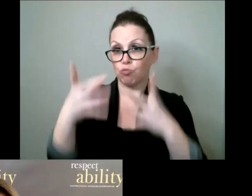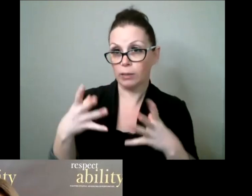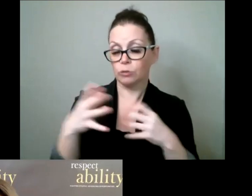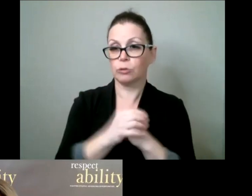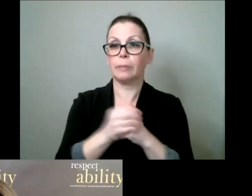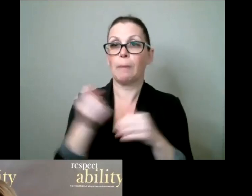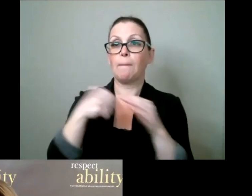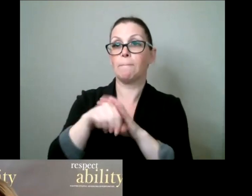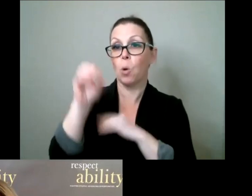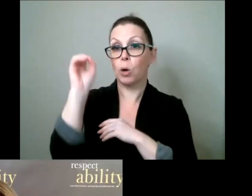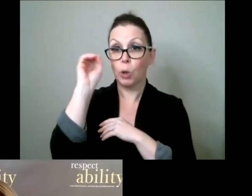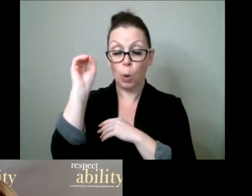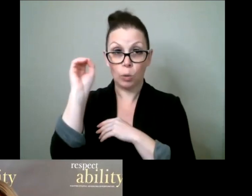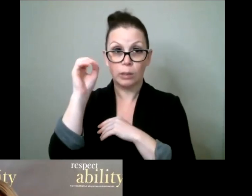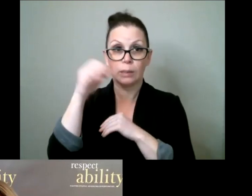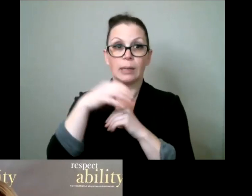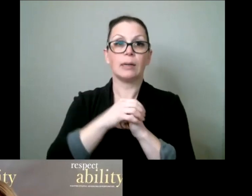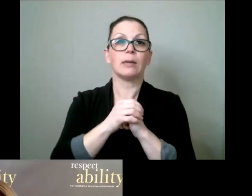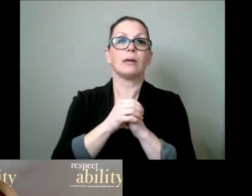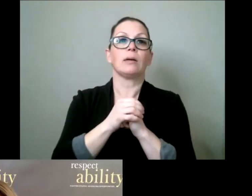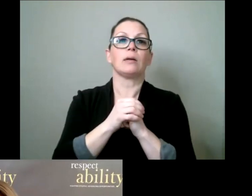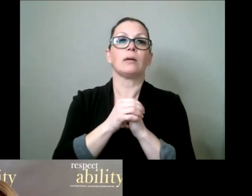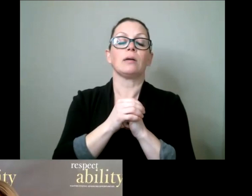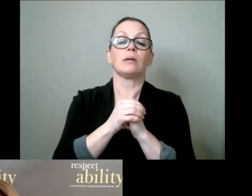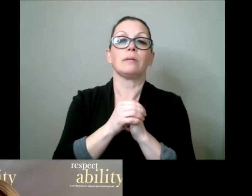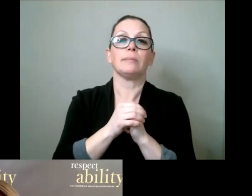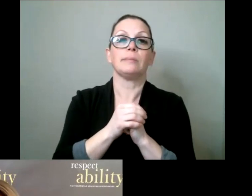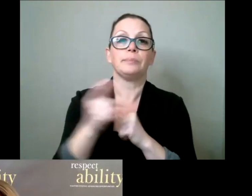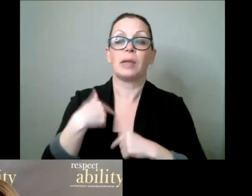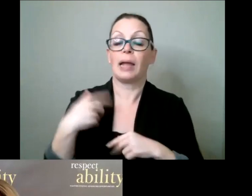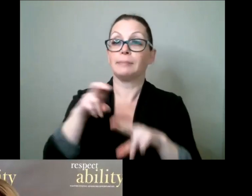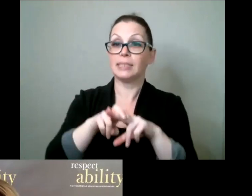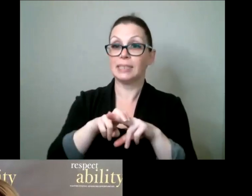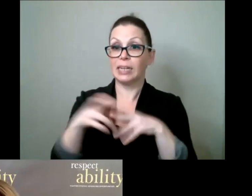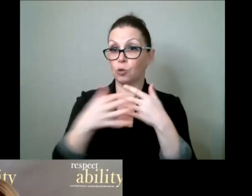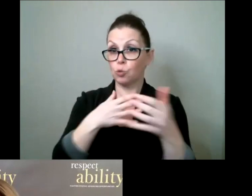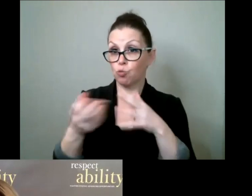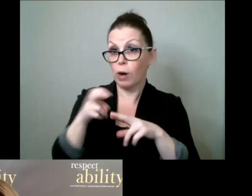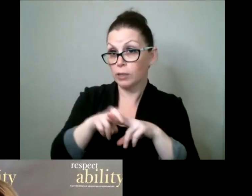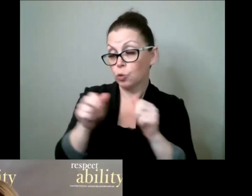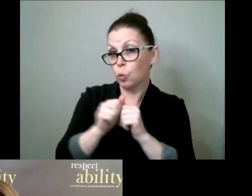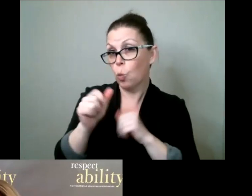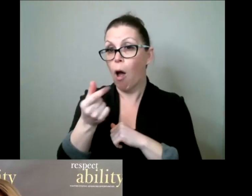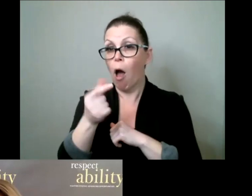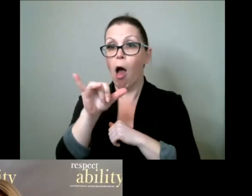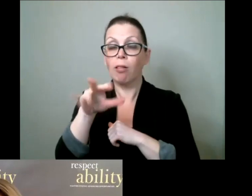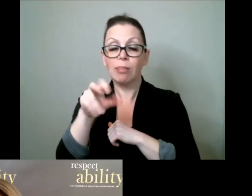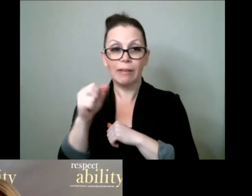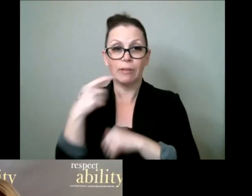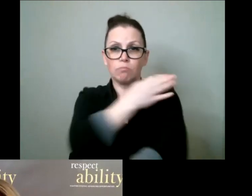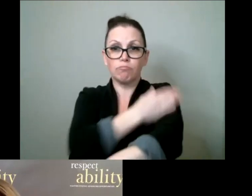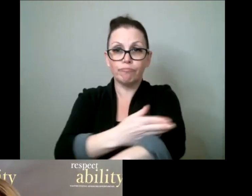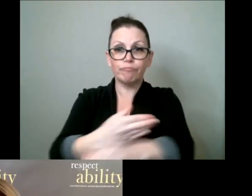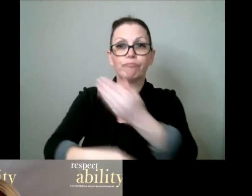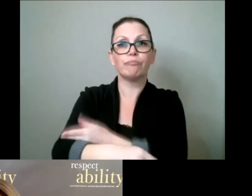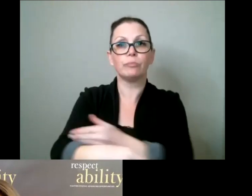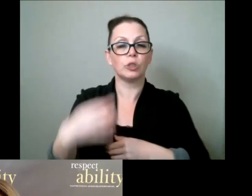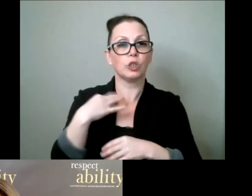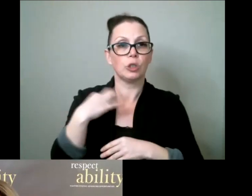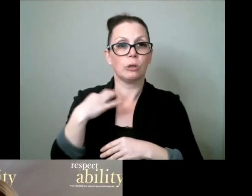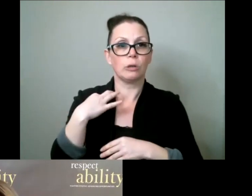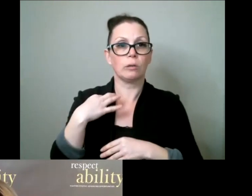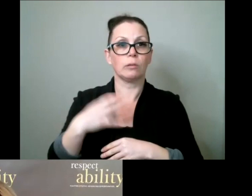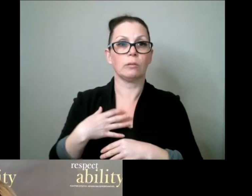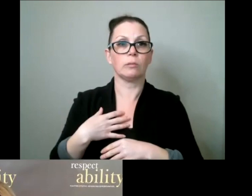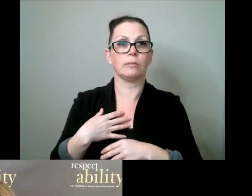on Tongva Land in LA. I'm sitting in a gray chair with an olive long sleeve shirt. I have long,